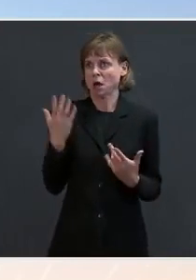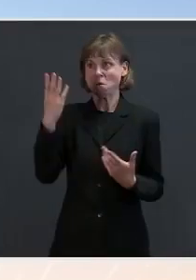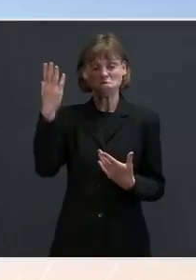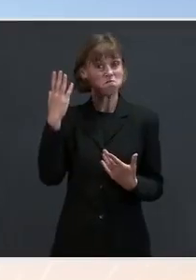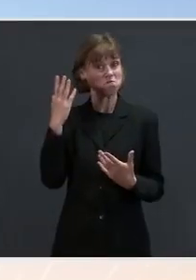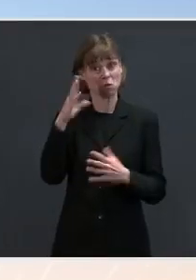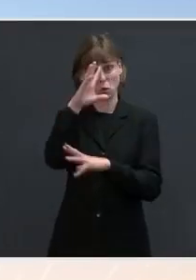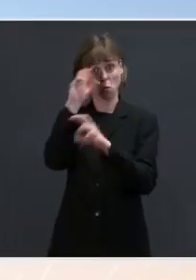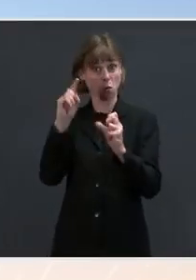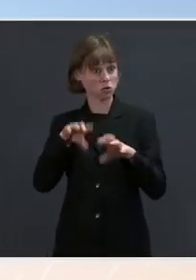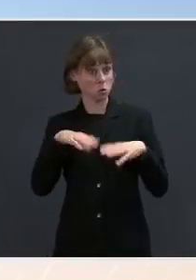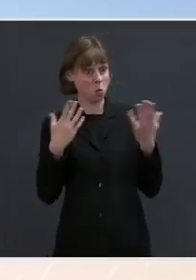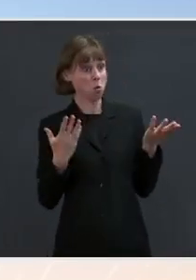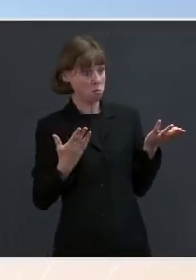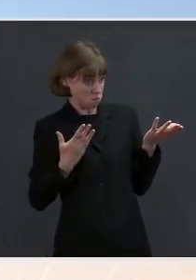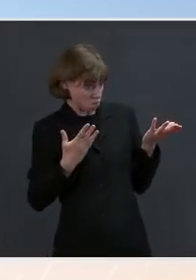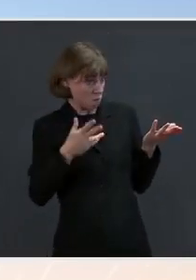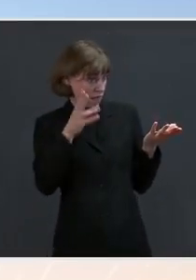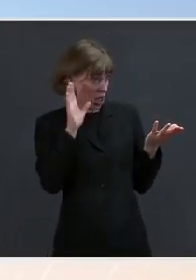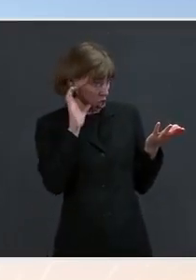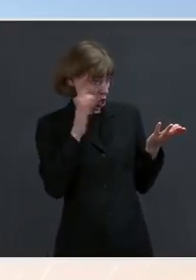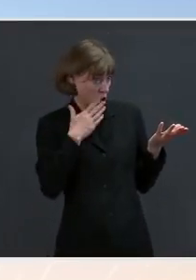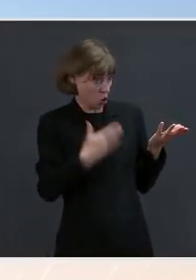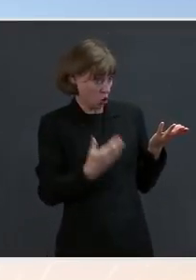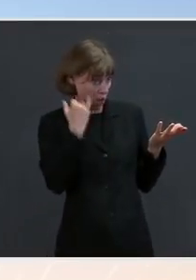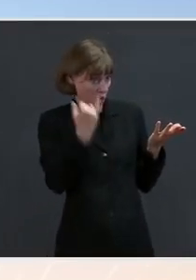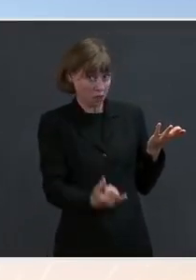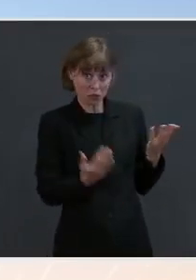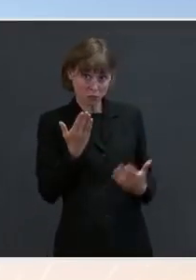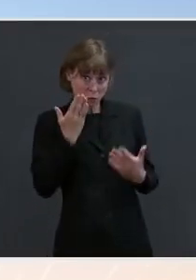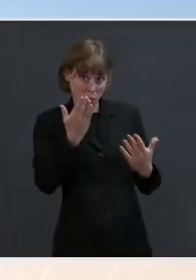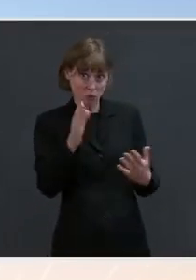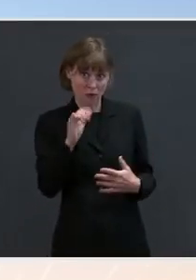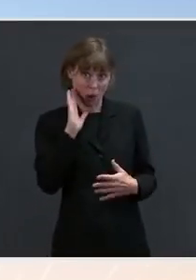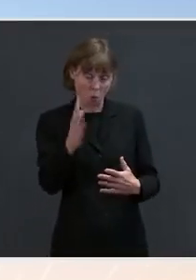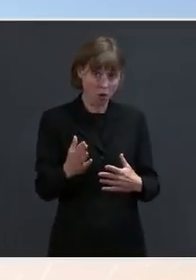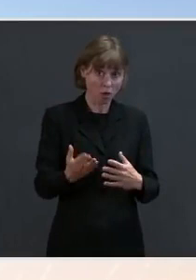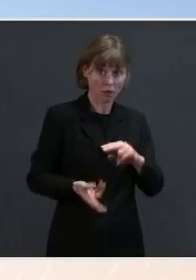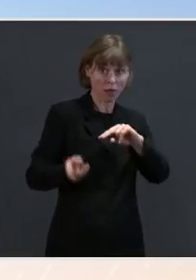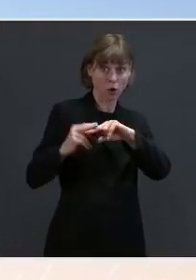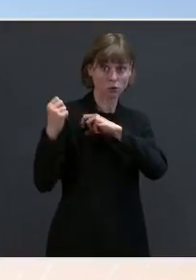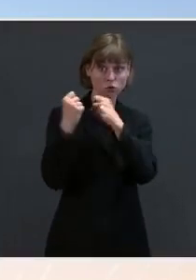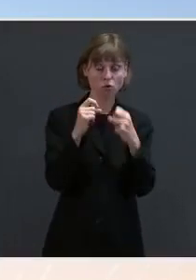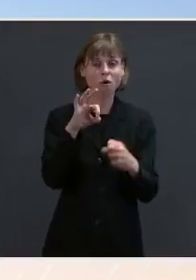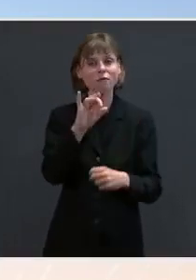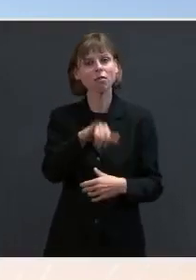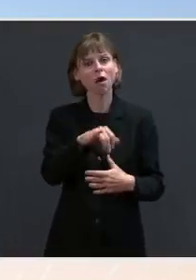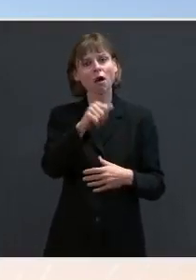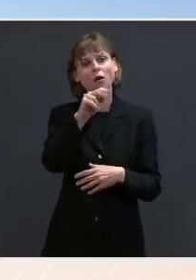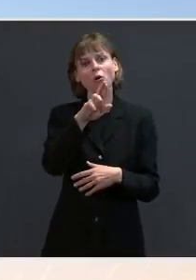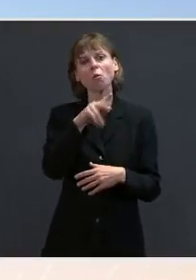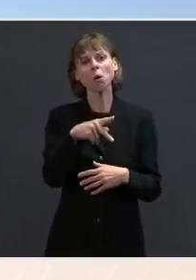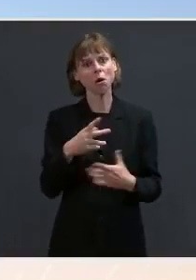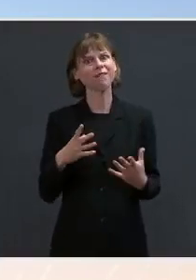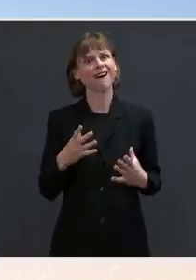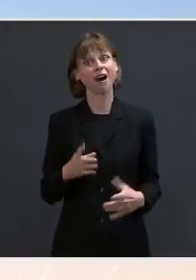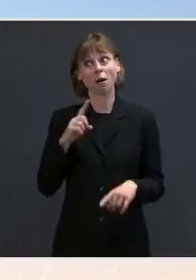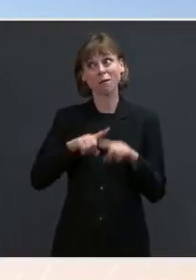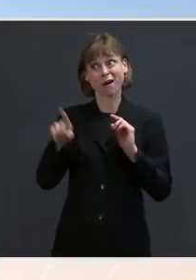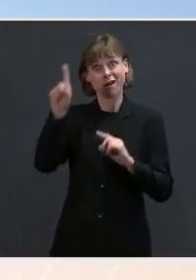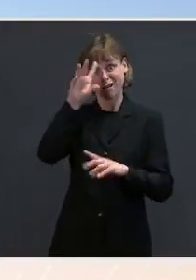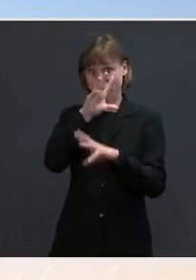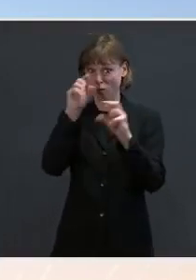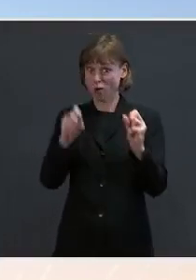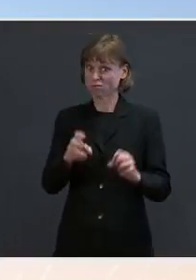to good ideas and to proposals that will strengthen the package. What he has been firm on is that